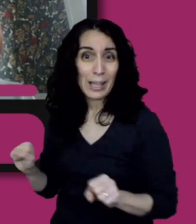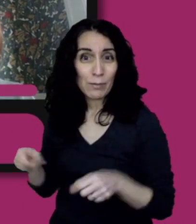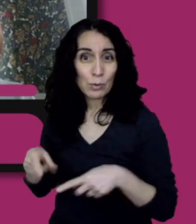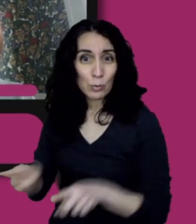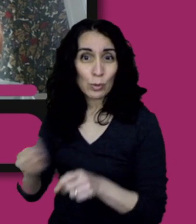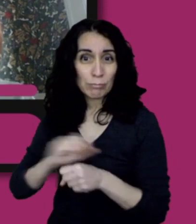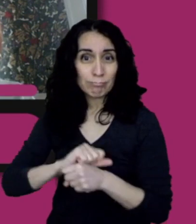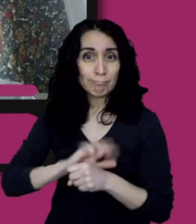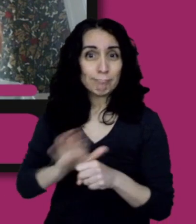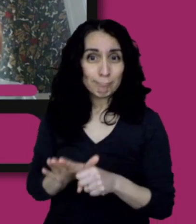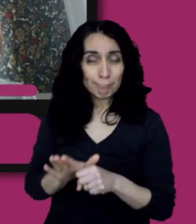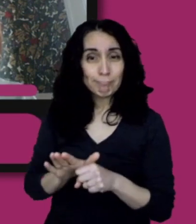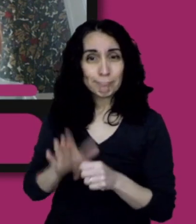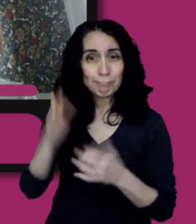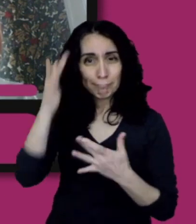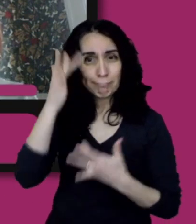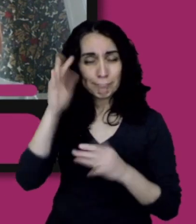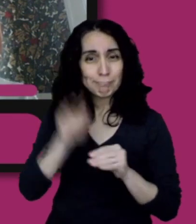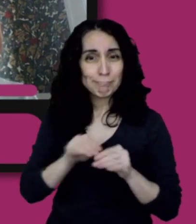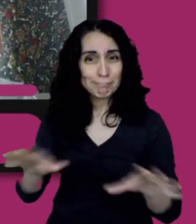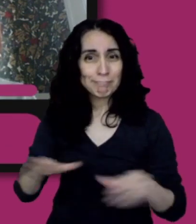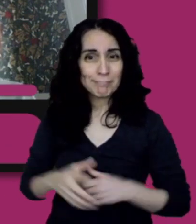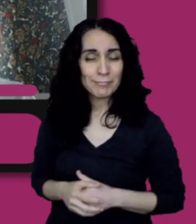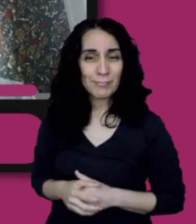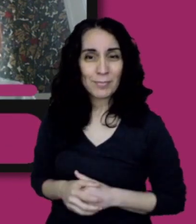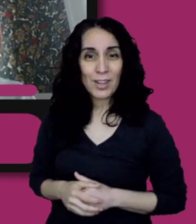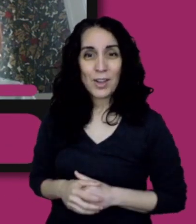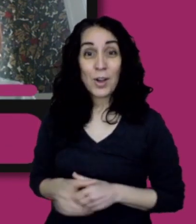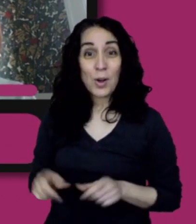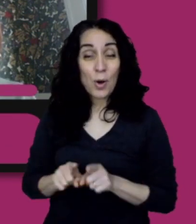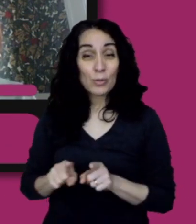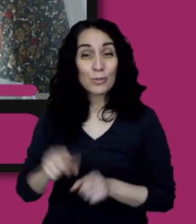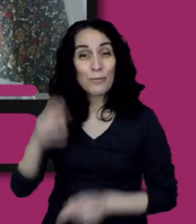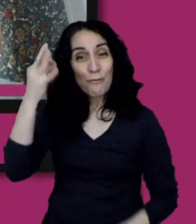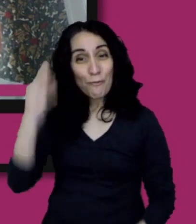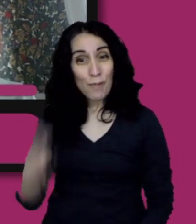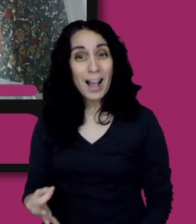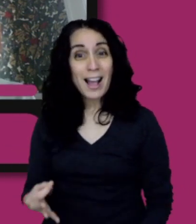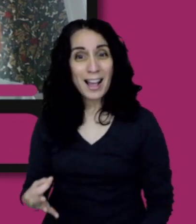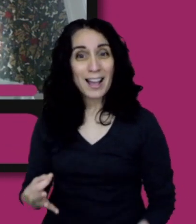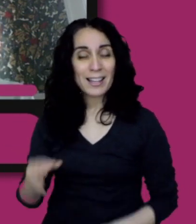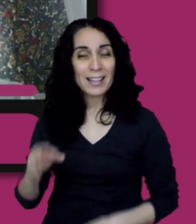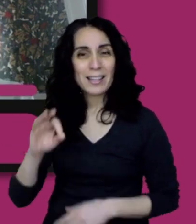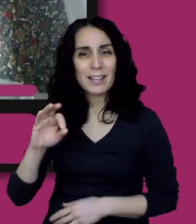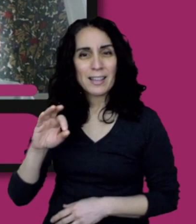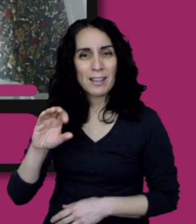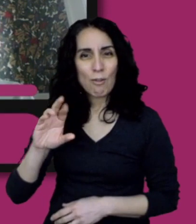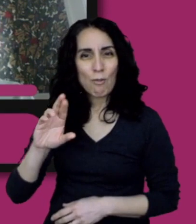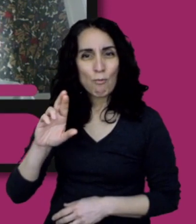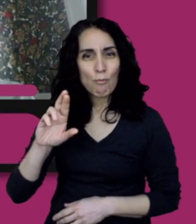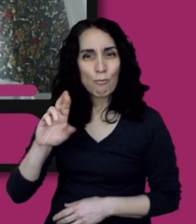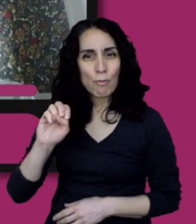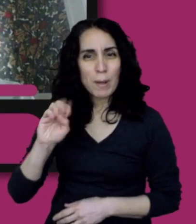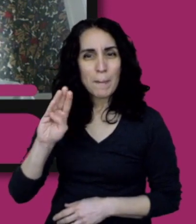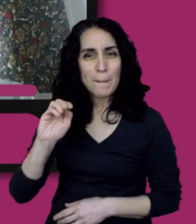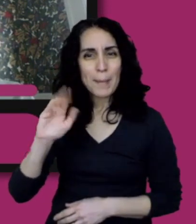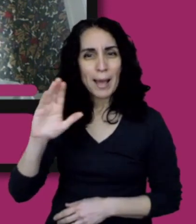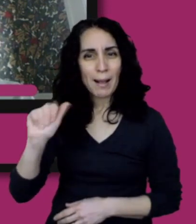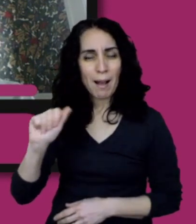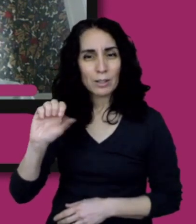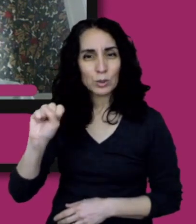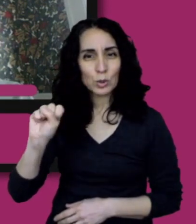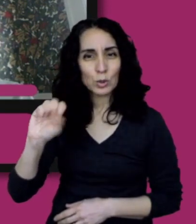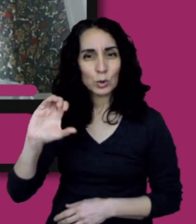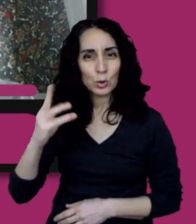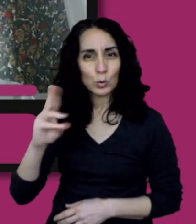through this pandemic. I also want to add, Rebecca Schwartz has been doing a fun thing on Fridays in thanking parents. I